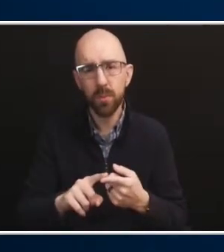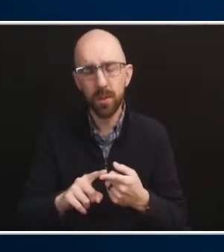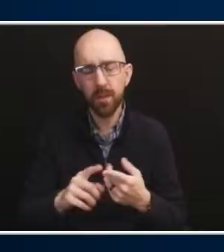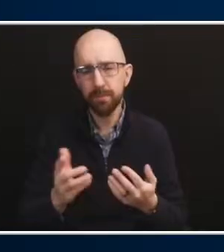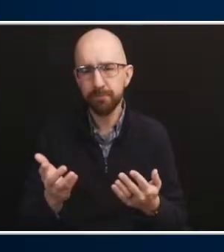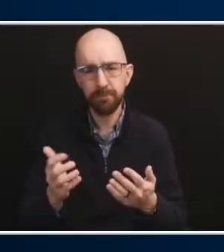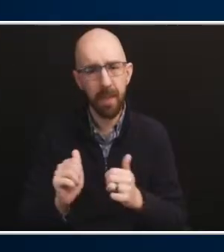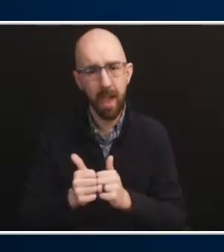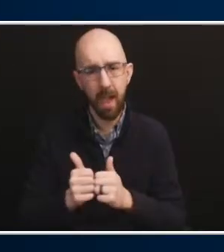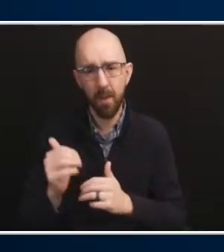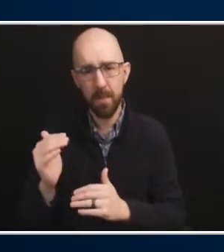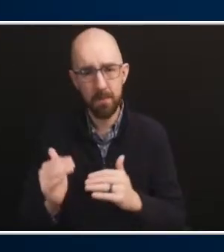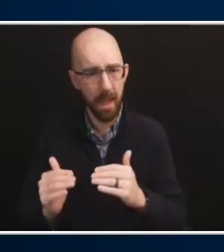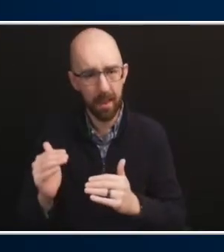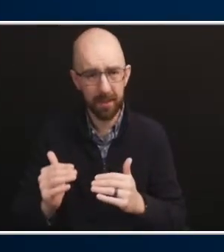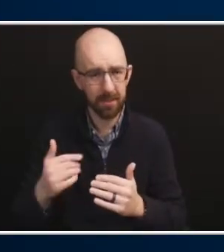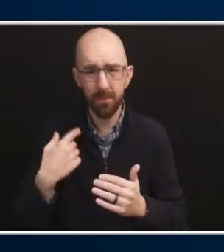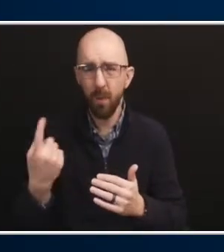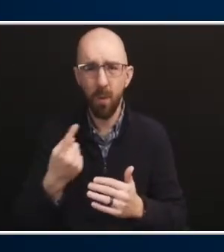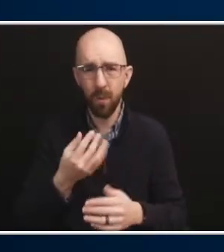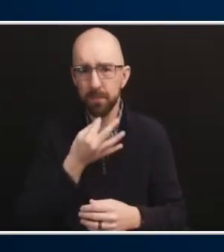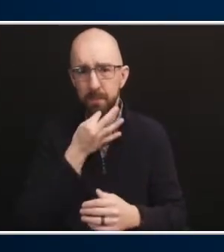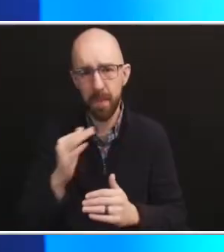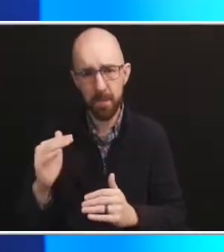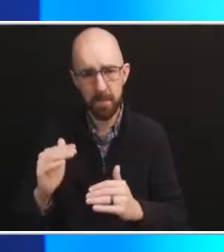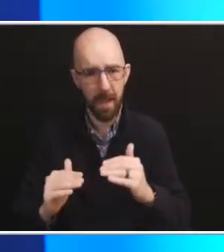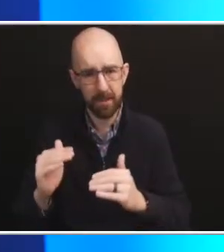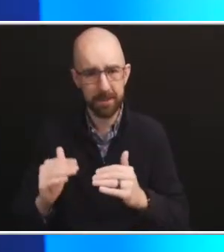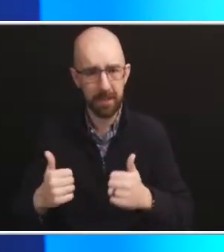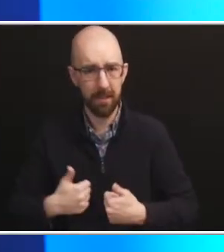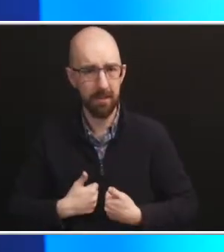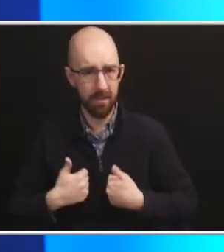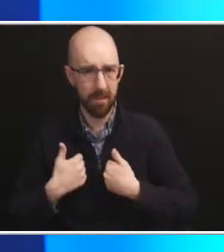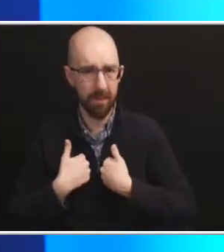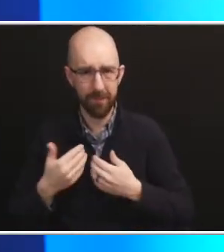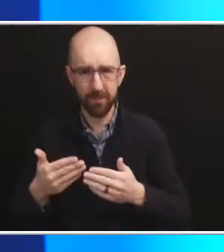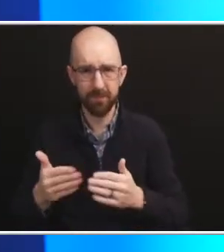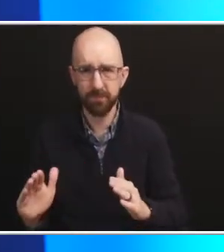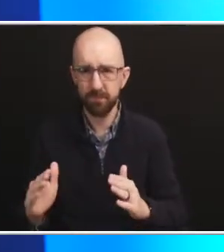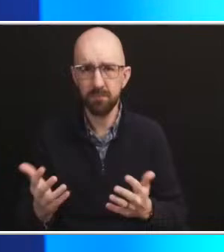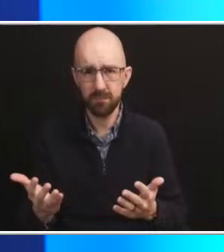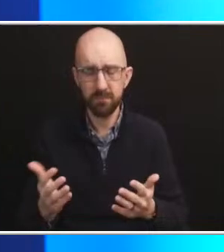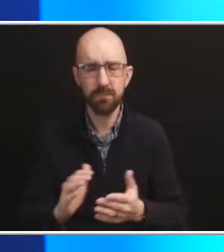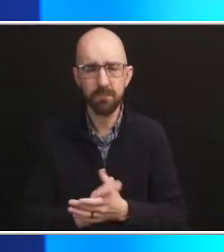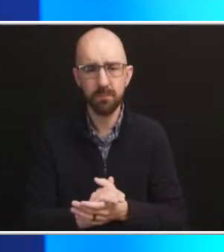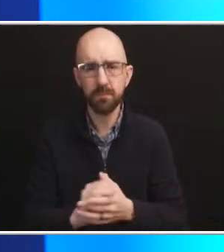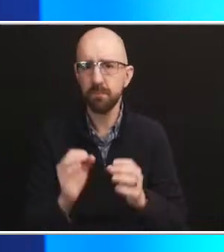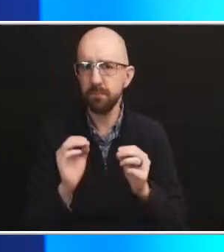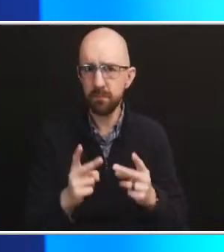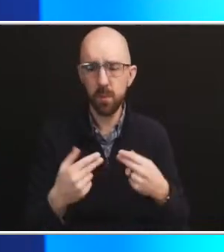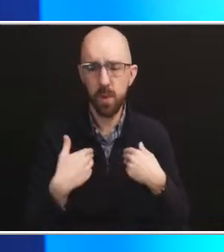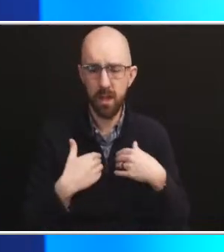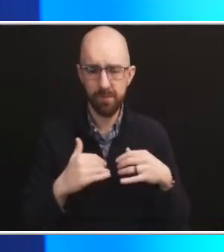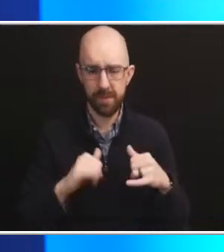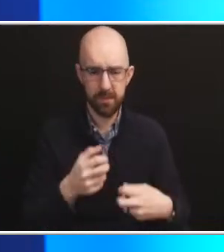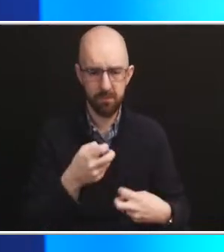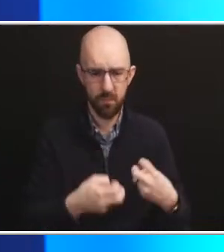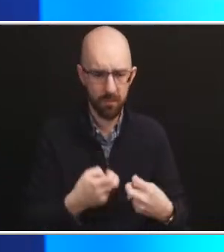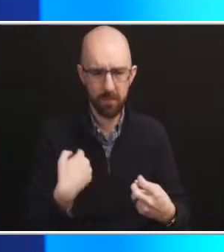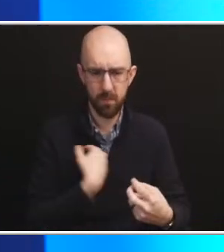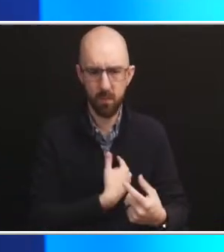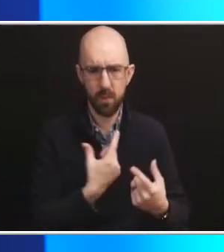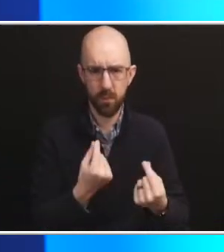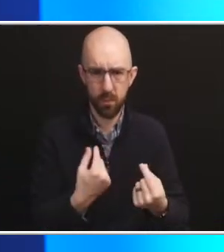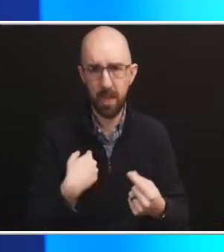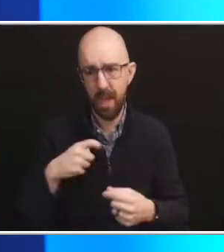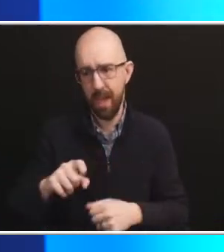balance? We've always been very good at balancing life. Okay, we have this issue, what are we doing? I have to work this time,